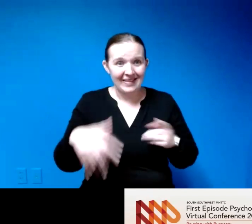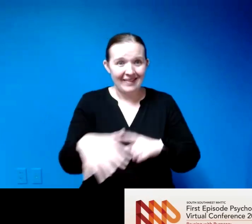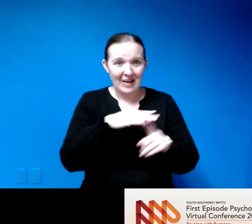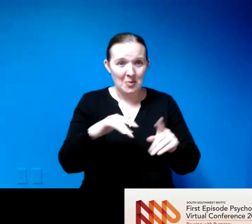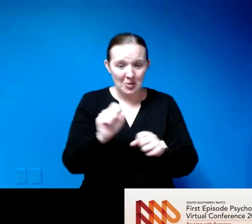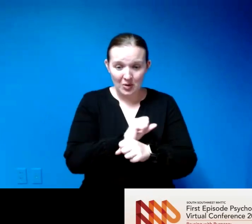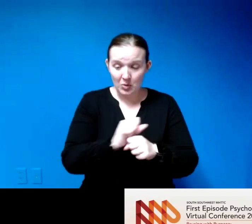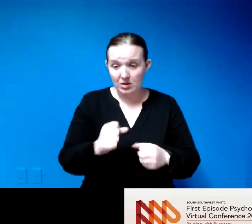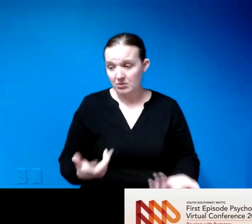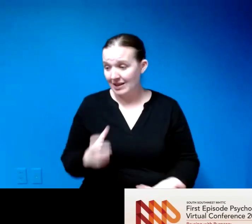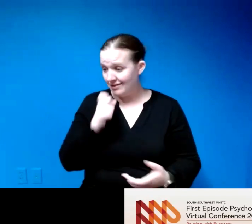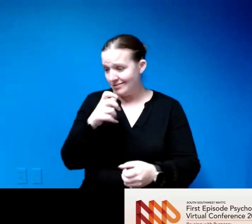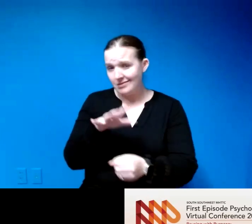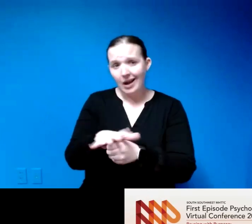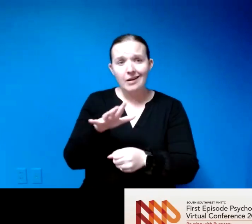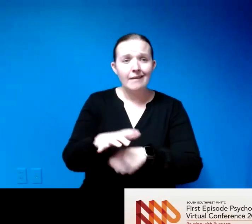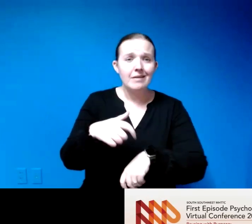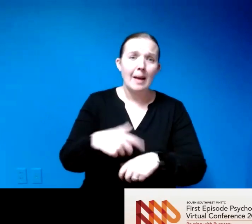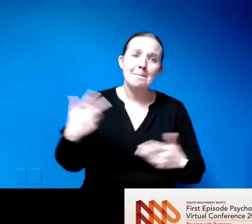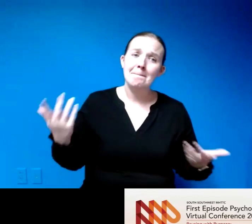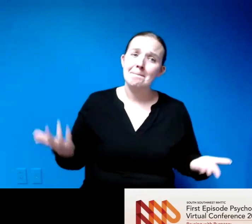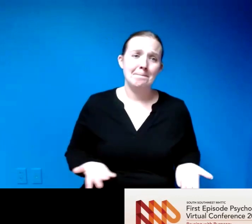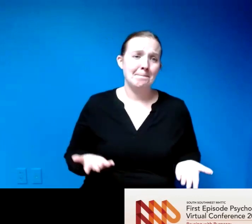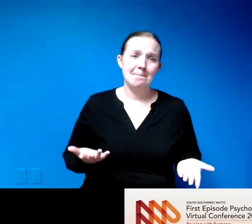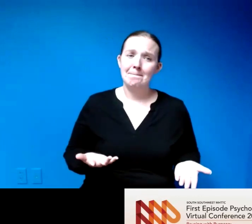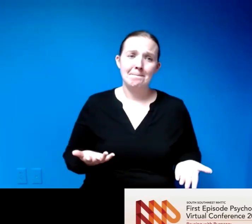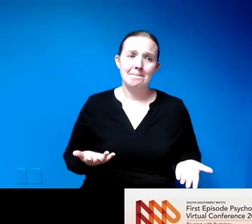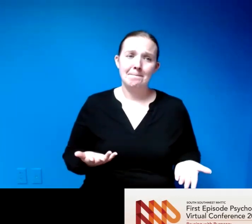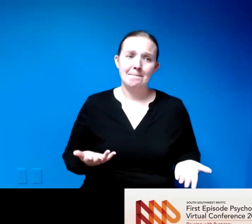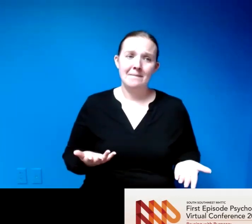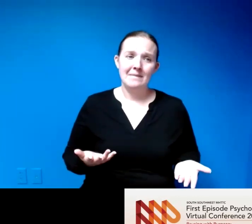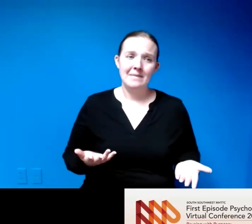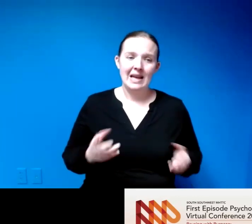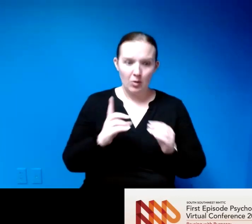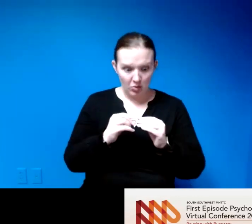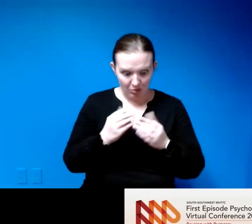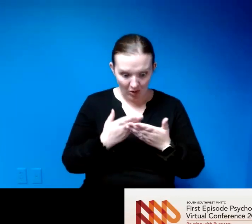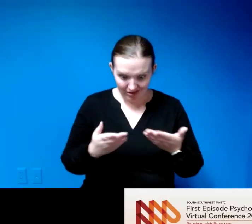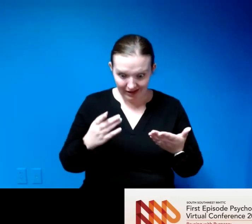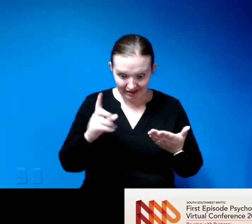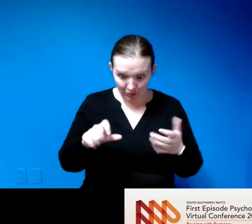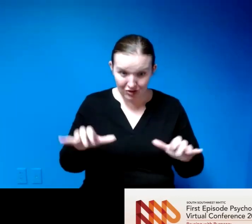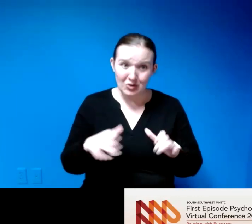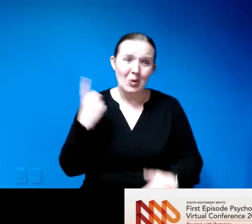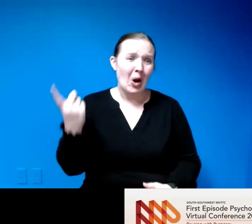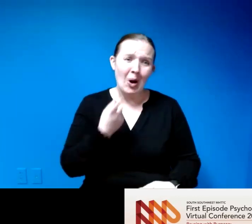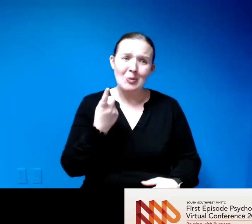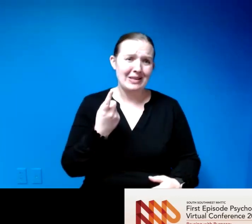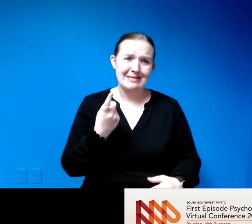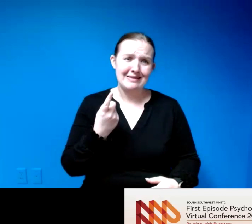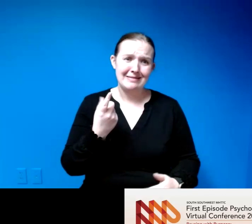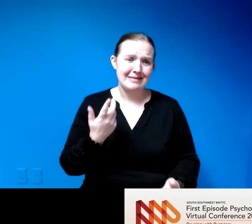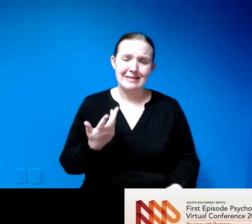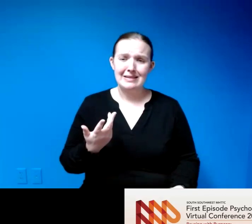we say there's not enough time. And there is always one more thing that needs to be done. So part